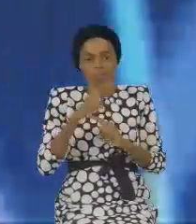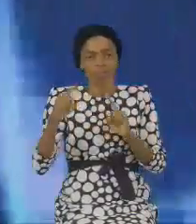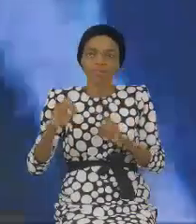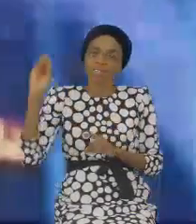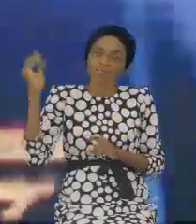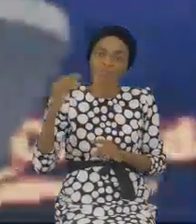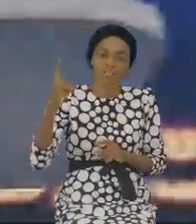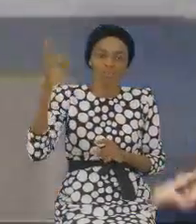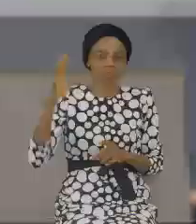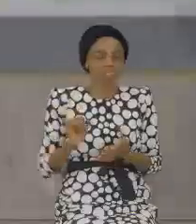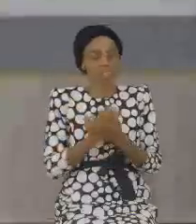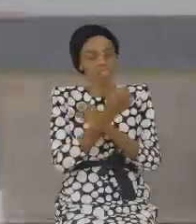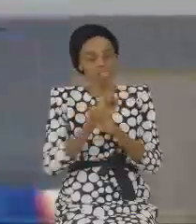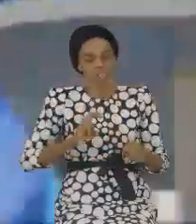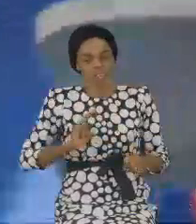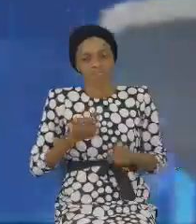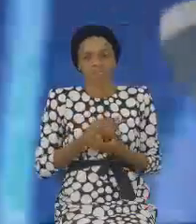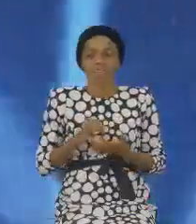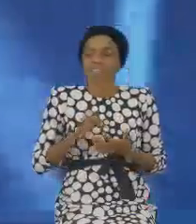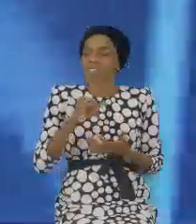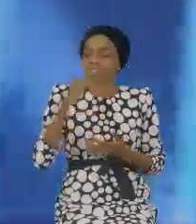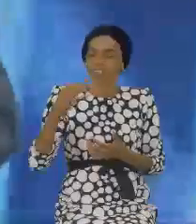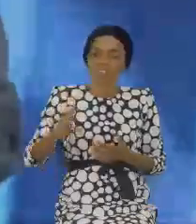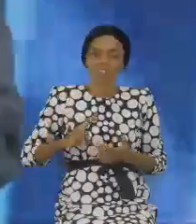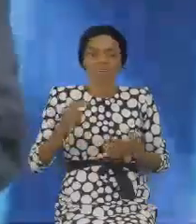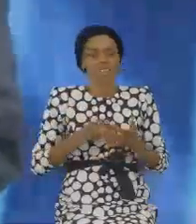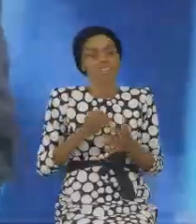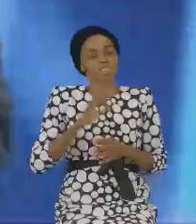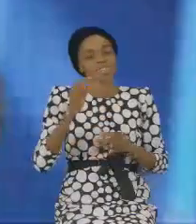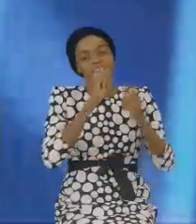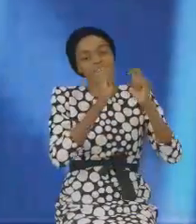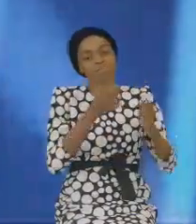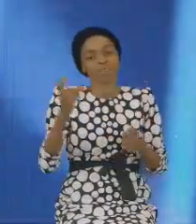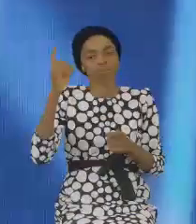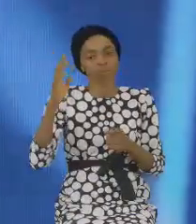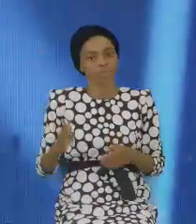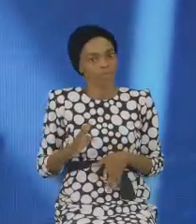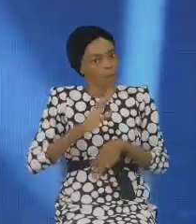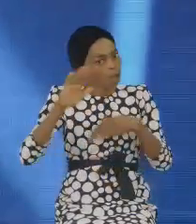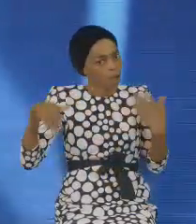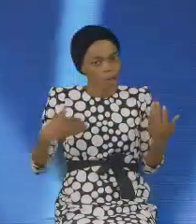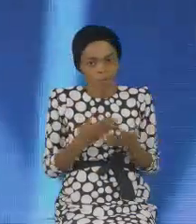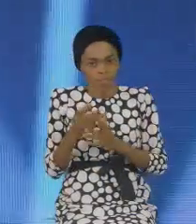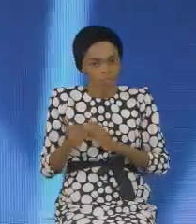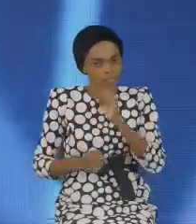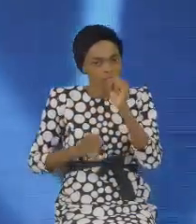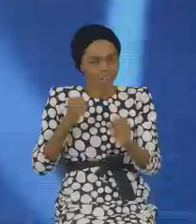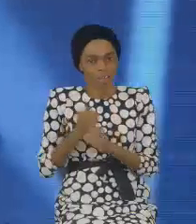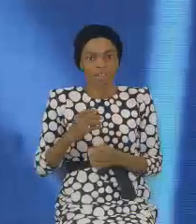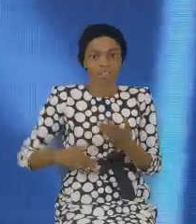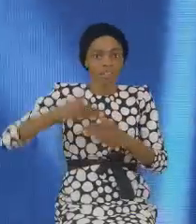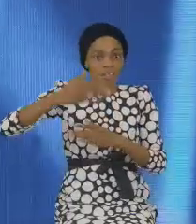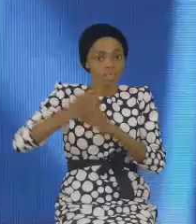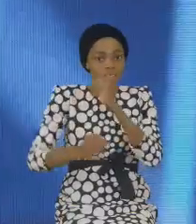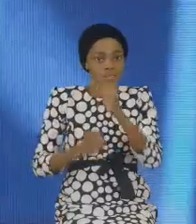God that saves us. It's not of works. It's, you know, by the gift of God, all through the year and the following year.